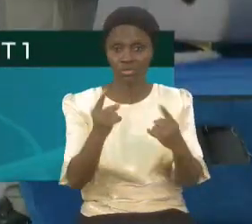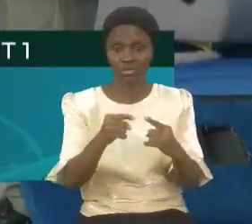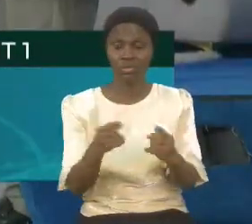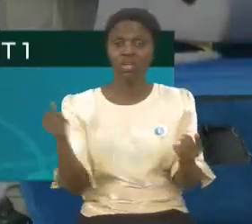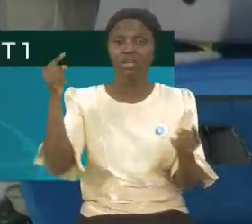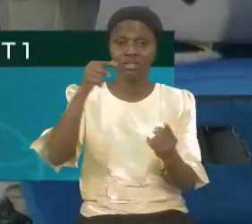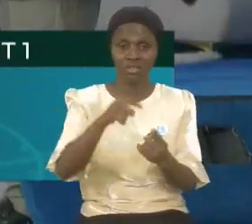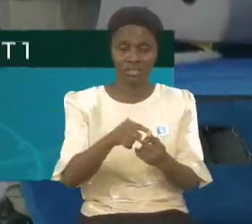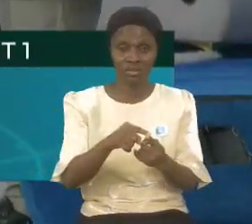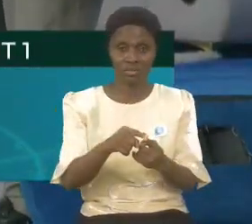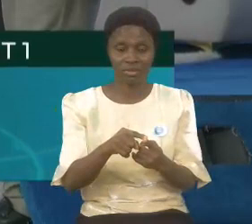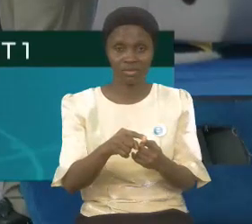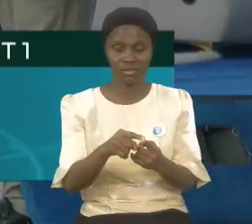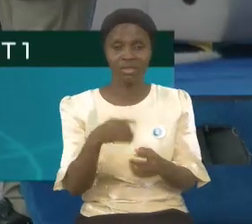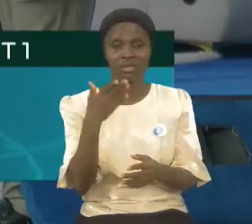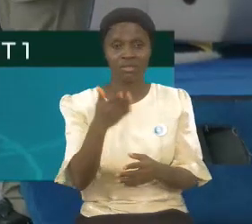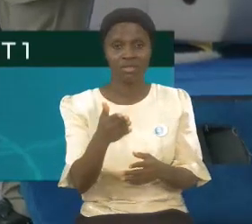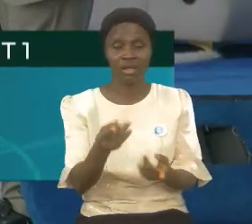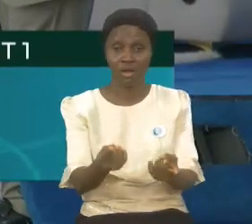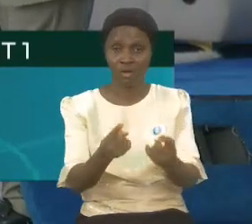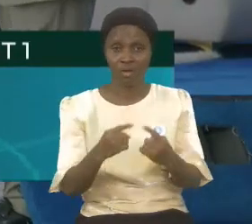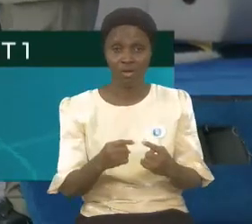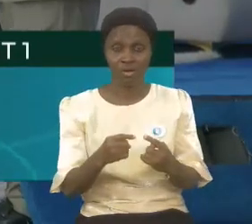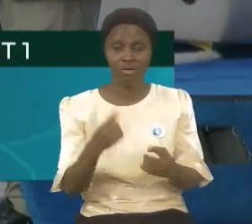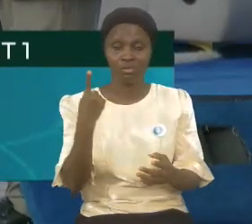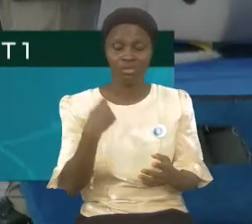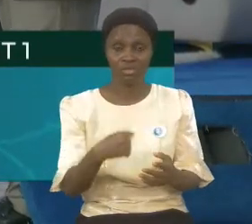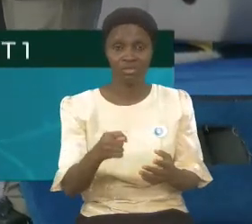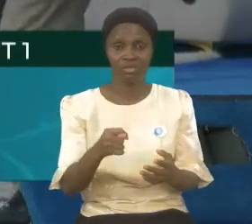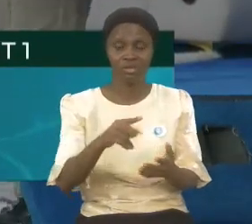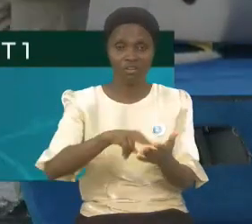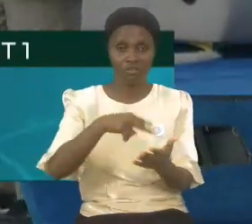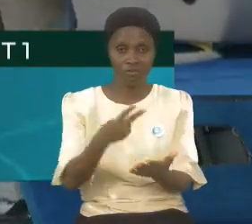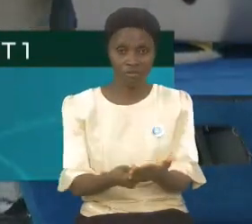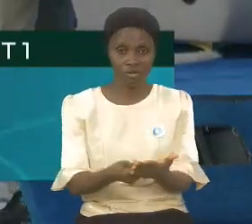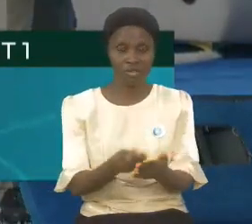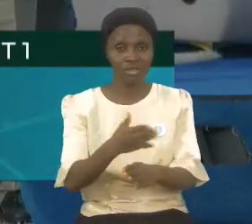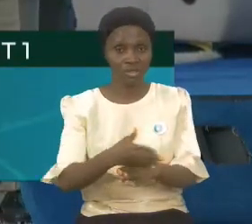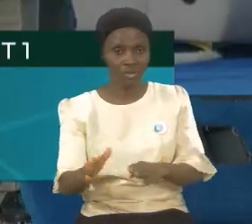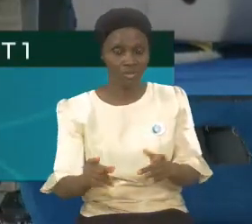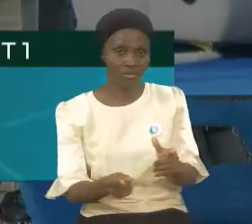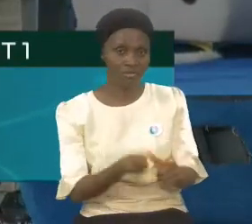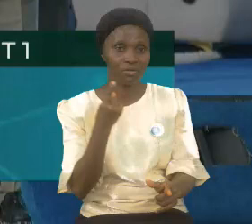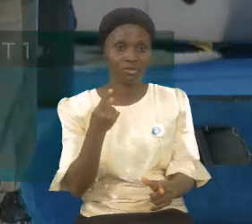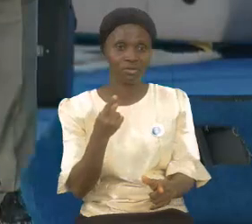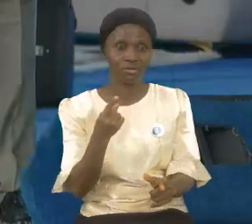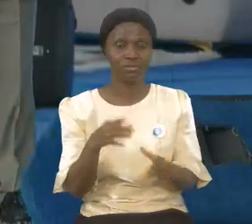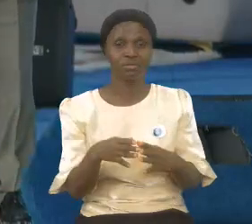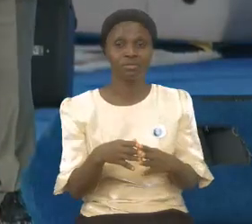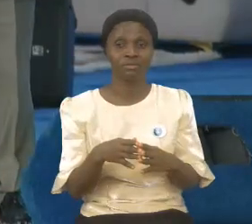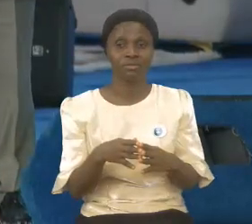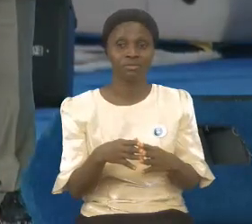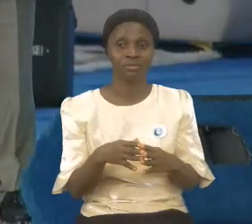there come if falling away first. The days coming,